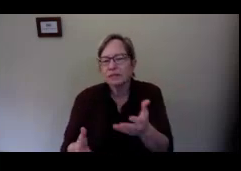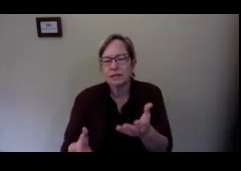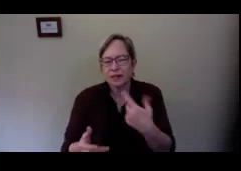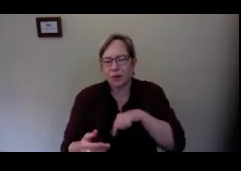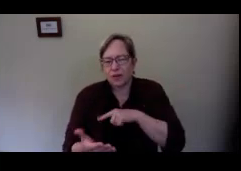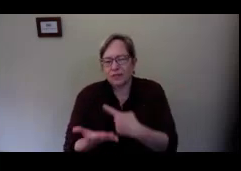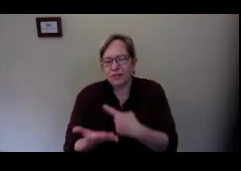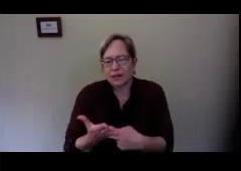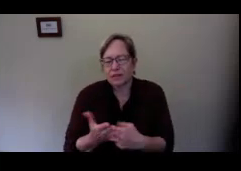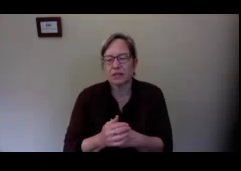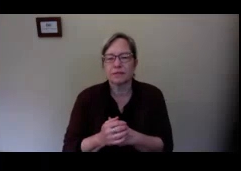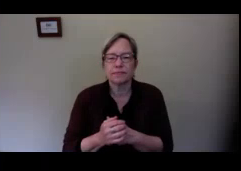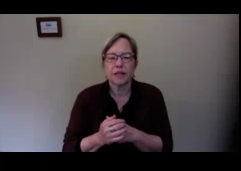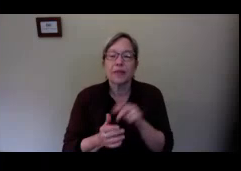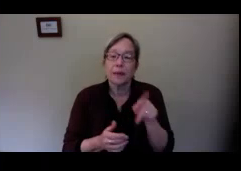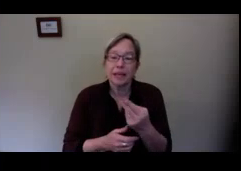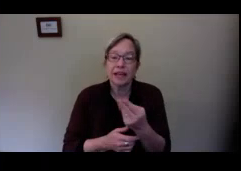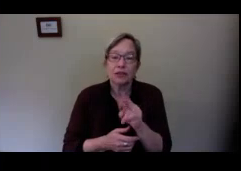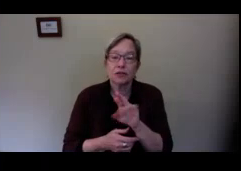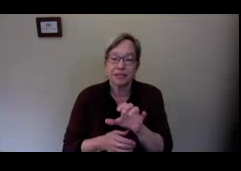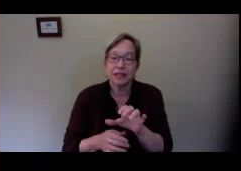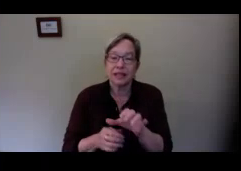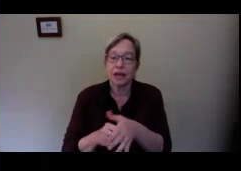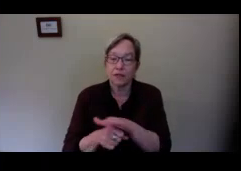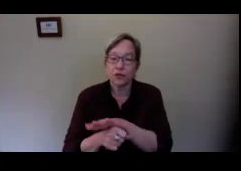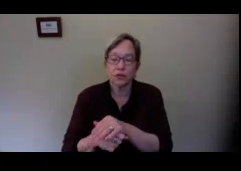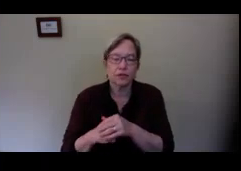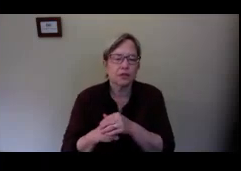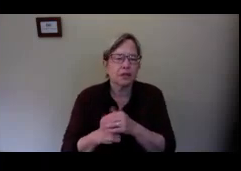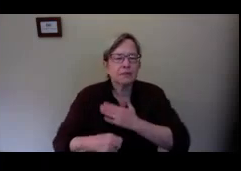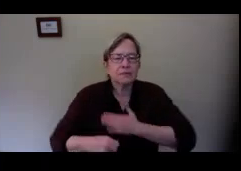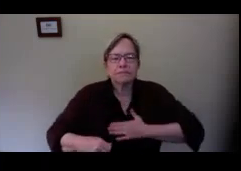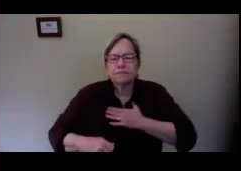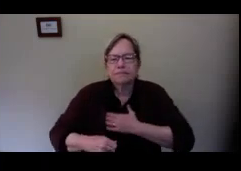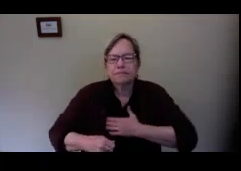that PHRC covers, again,